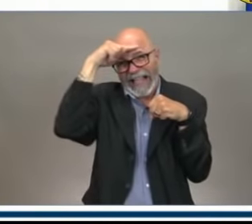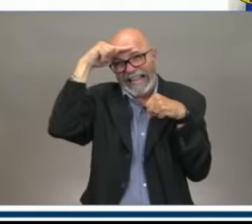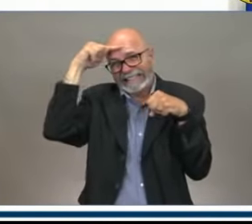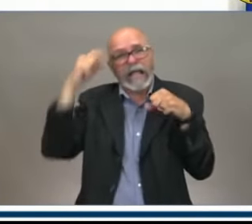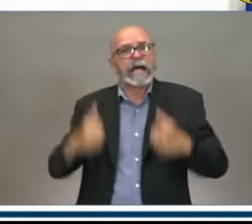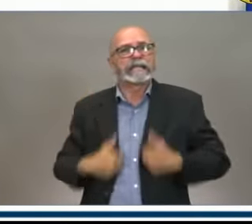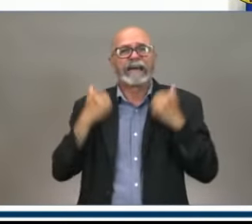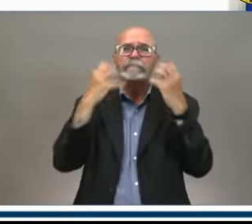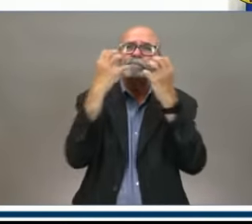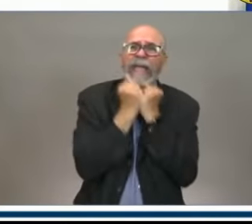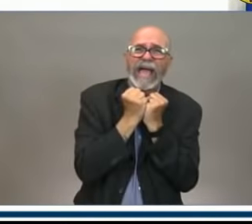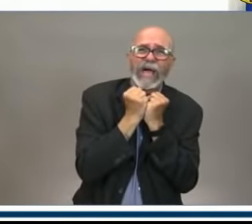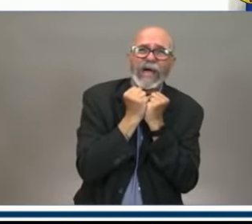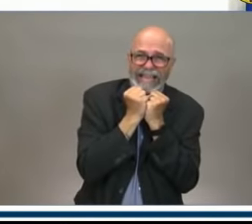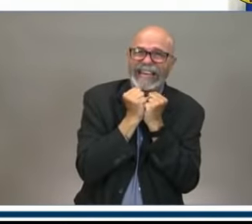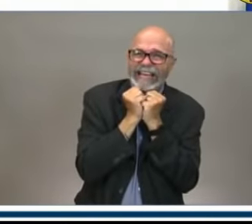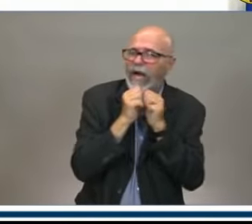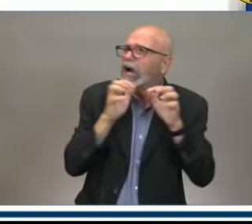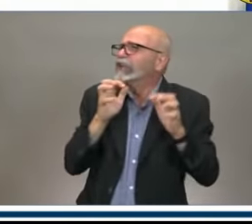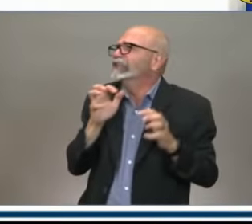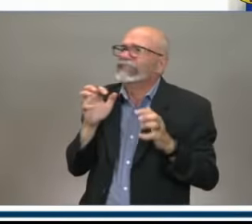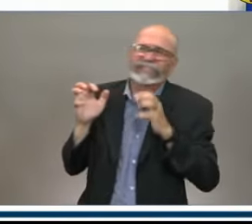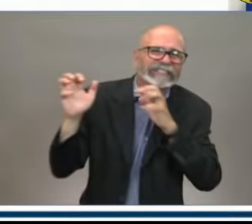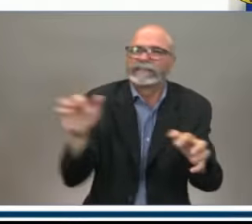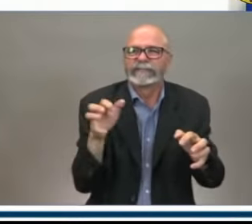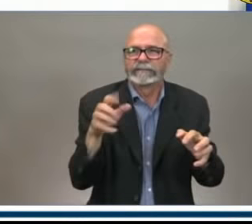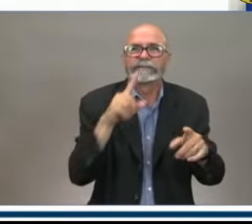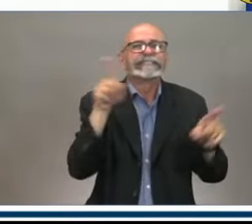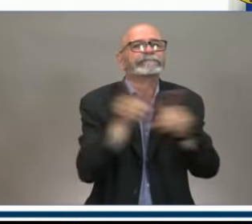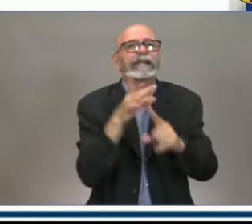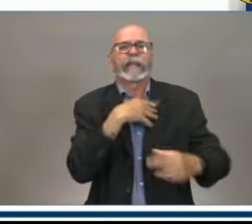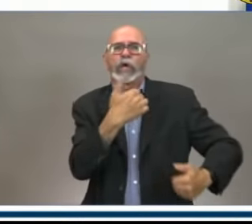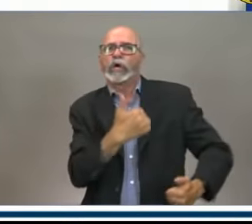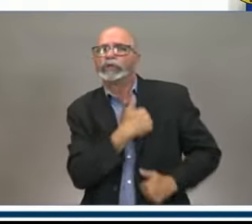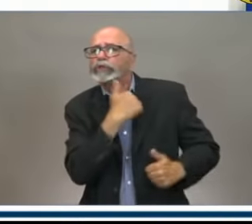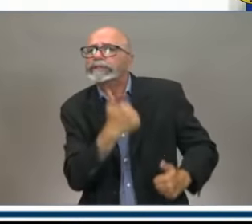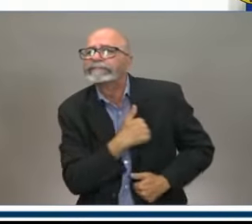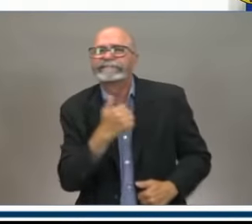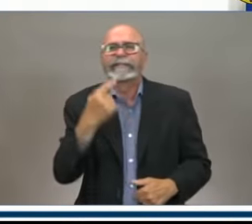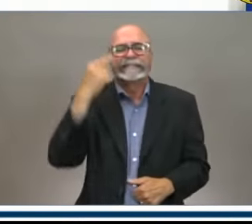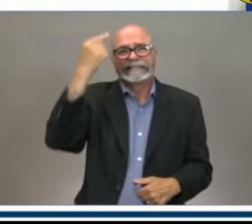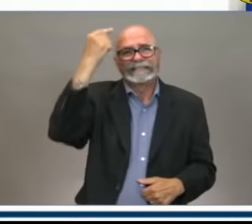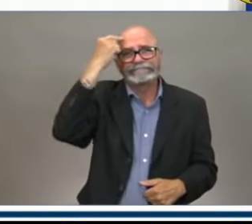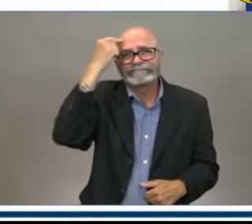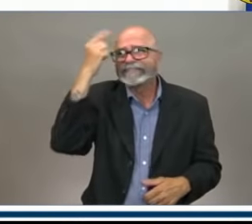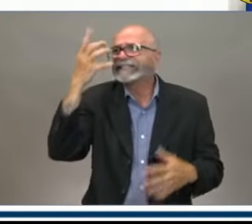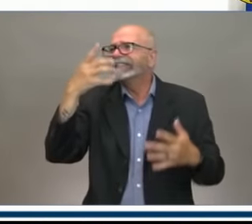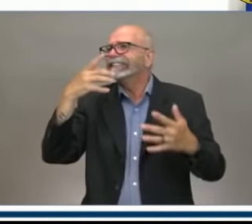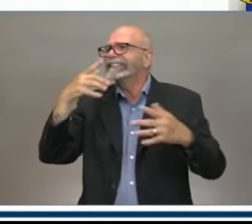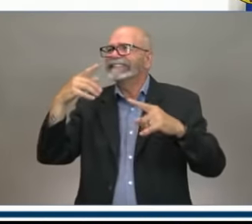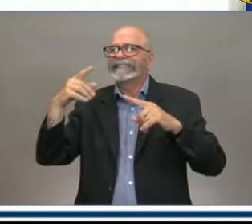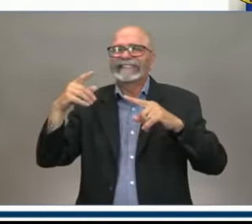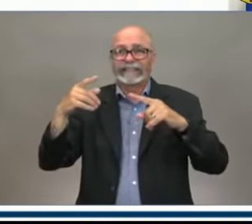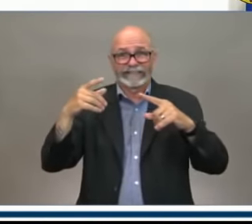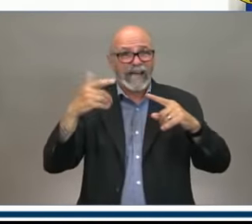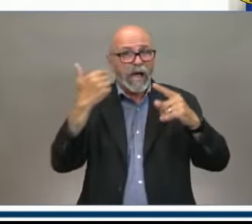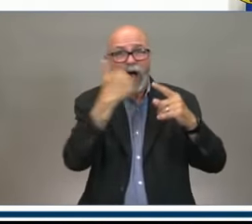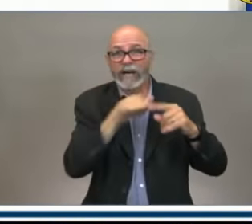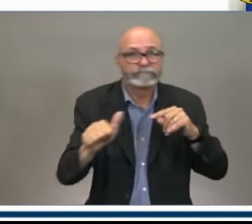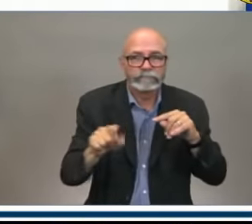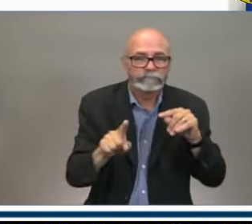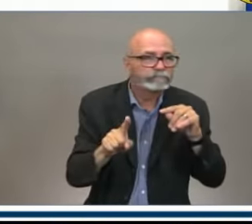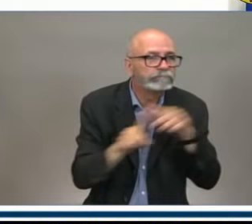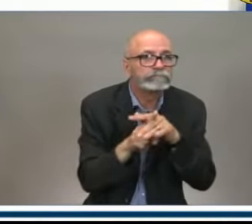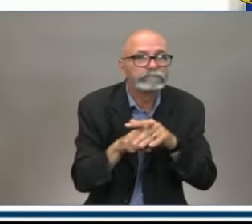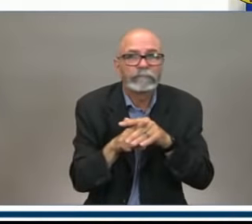funeral processions for members of the armed forces. At this time, have any confirmed COVID-19 cases in Nova Scotia been